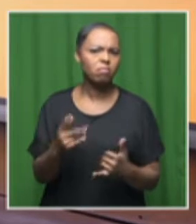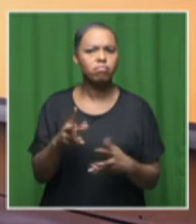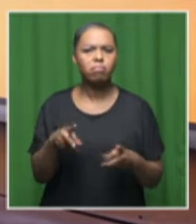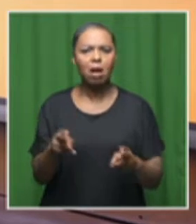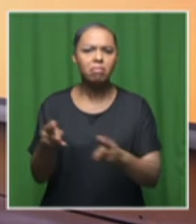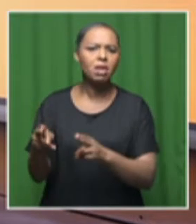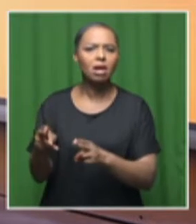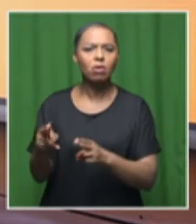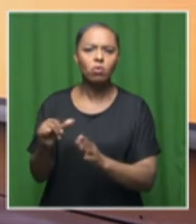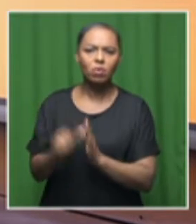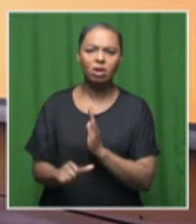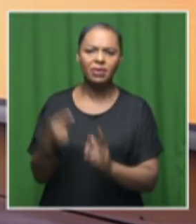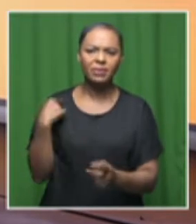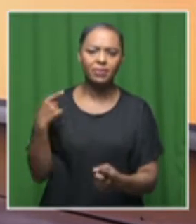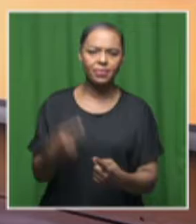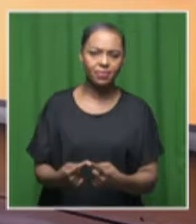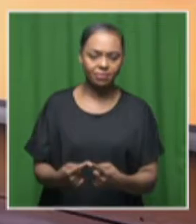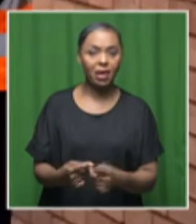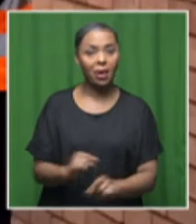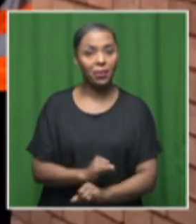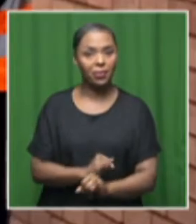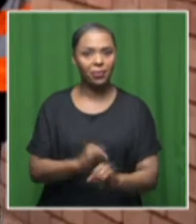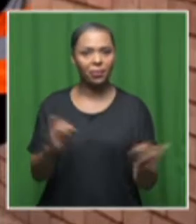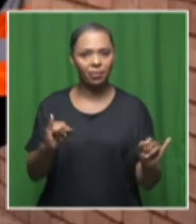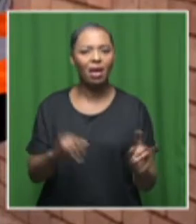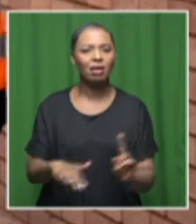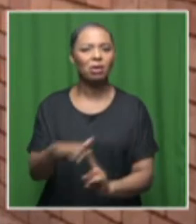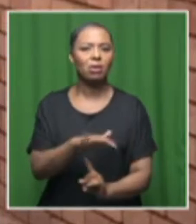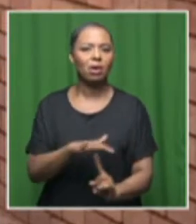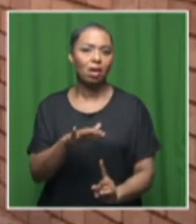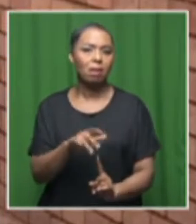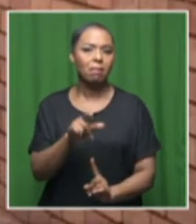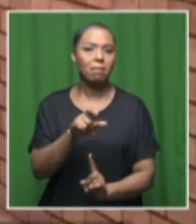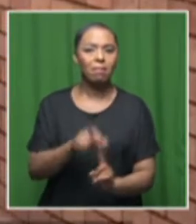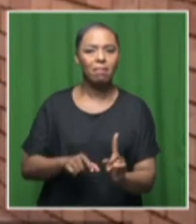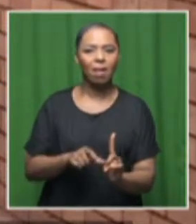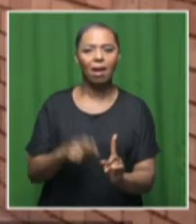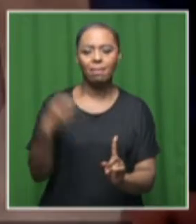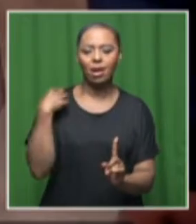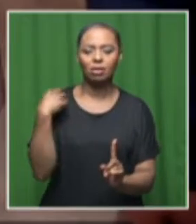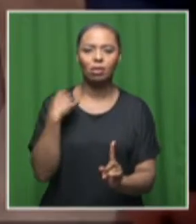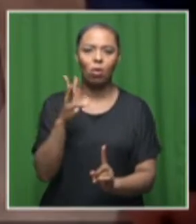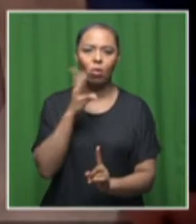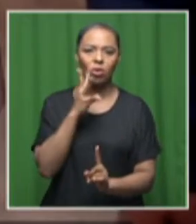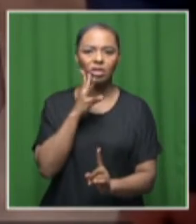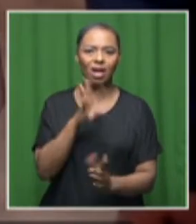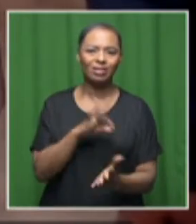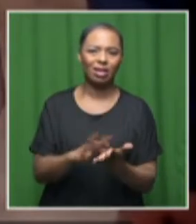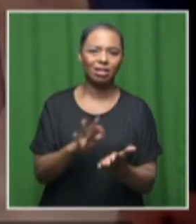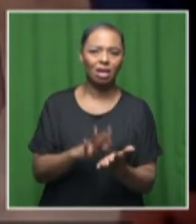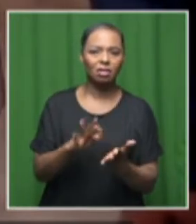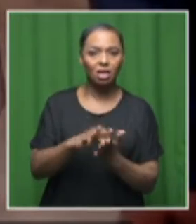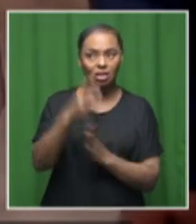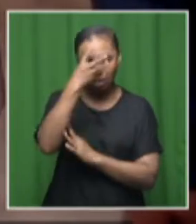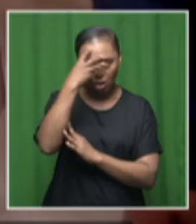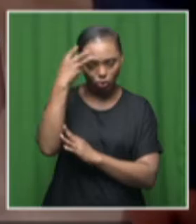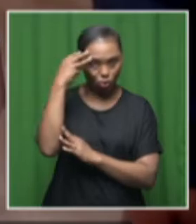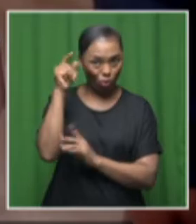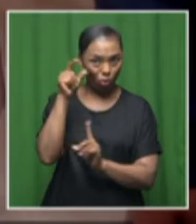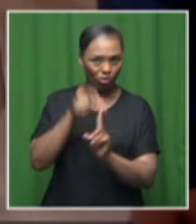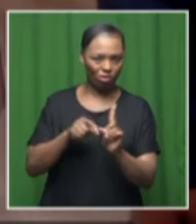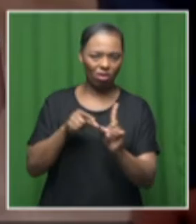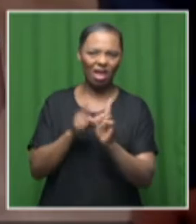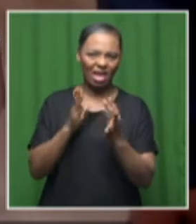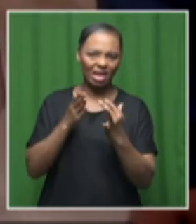recent weeks. The deteriorating situation recently forced Minister of Water and Sanitation, Senzo Mchunu, to intervene and to give